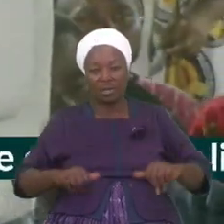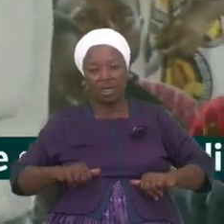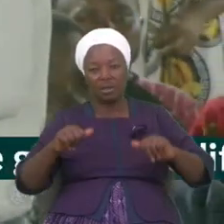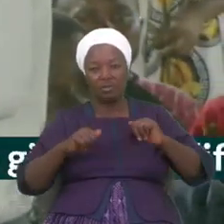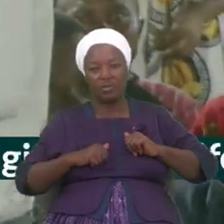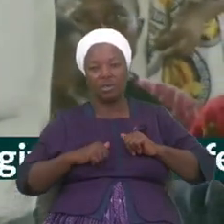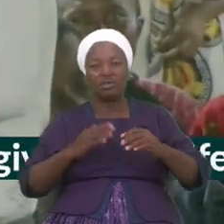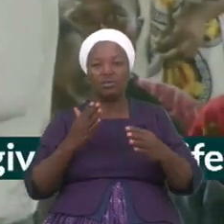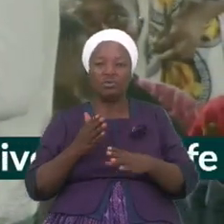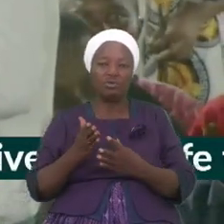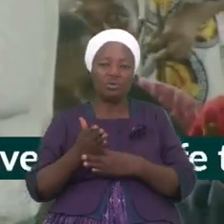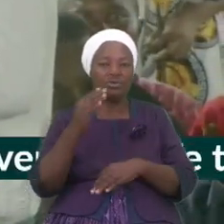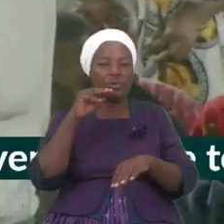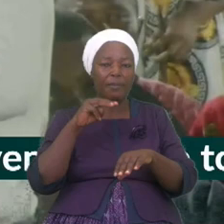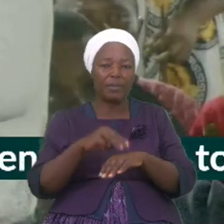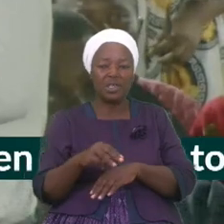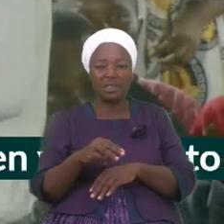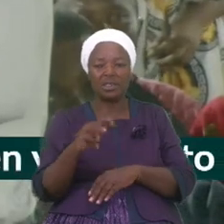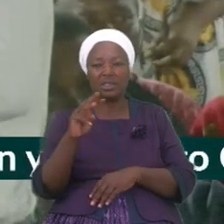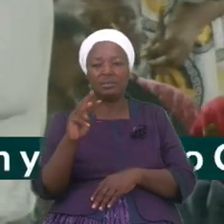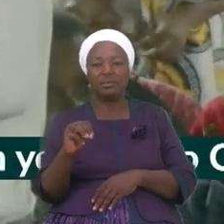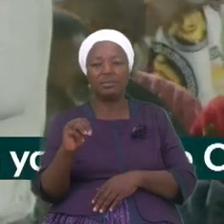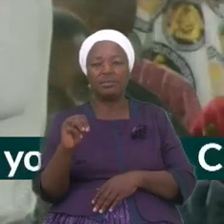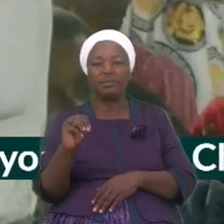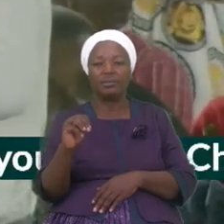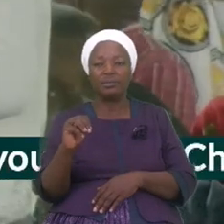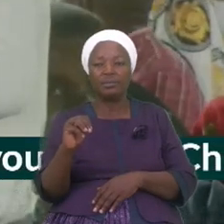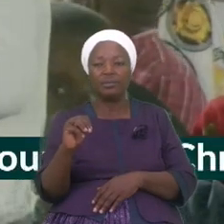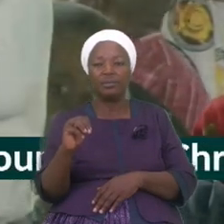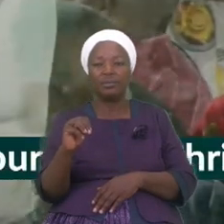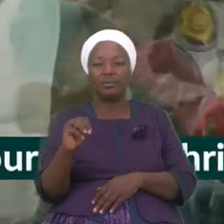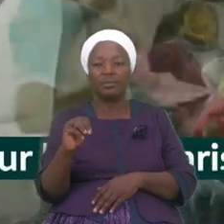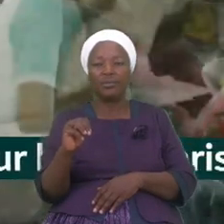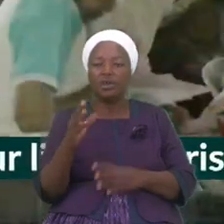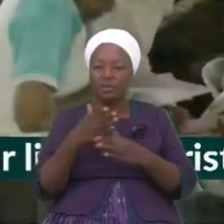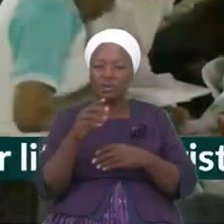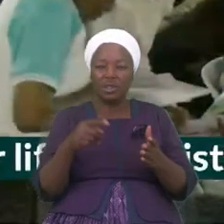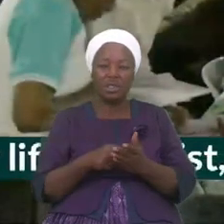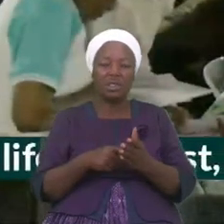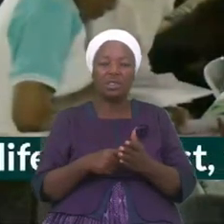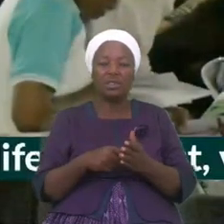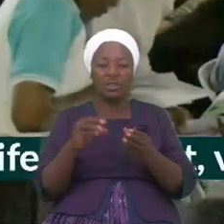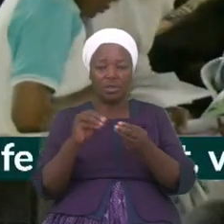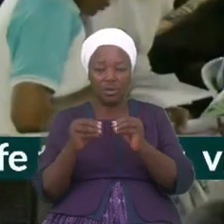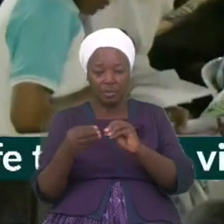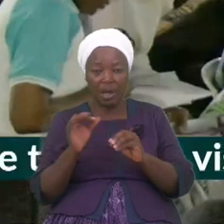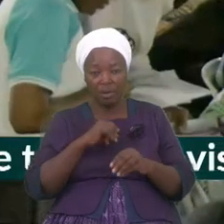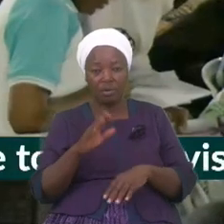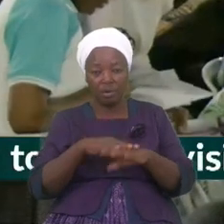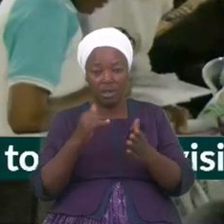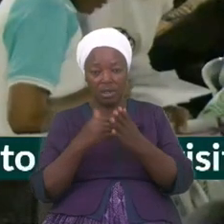SMS through this WhatsApp number. I will dictate it out for us.